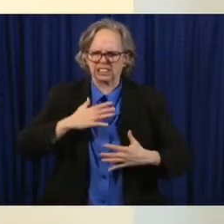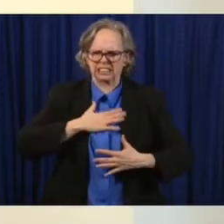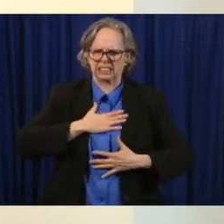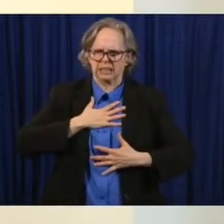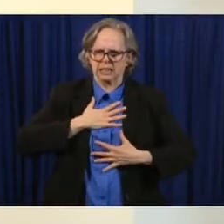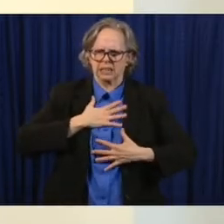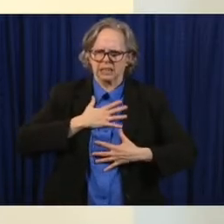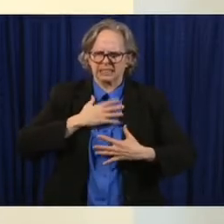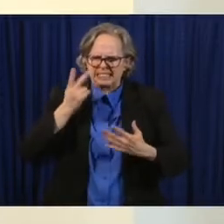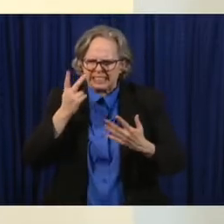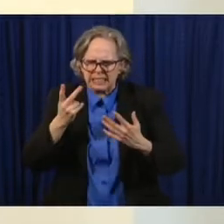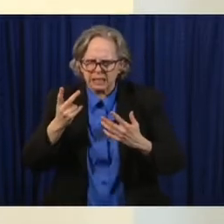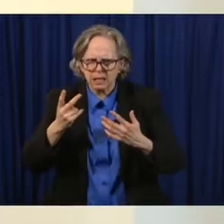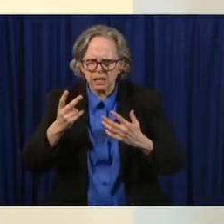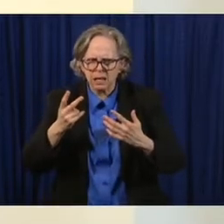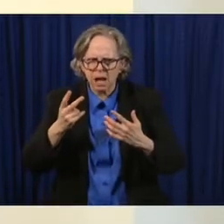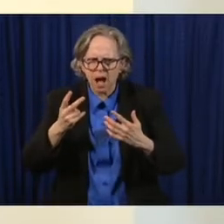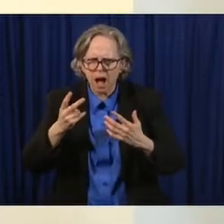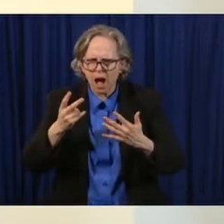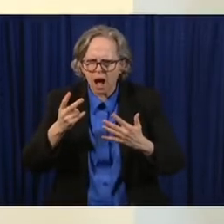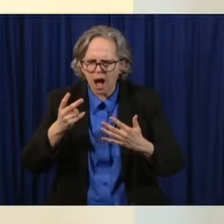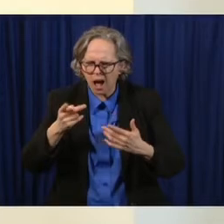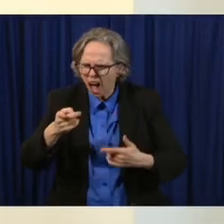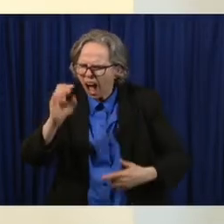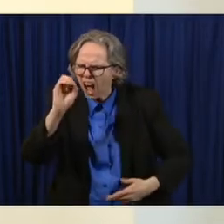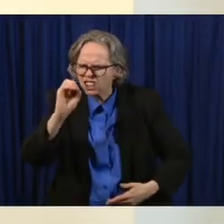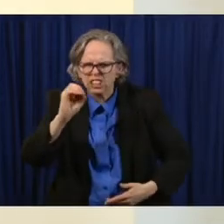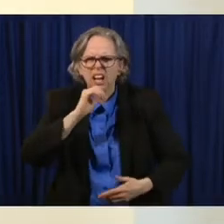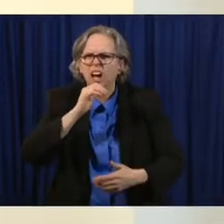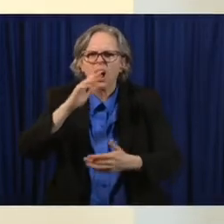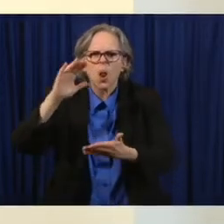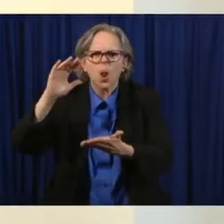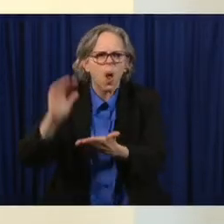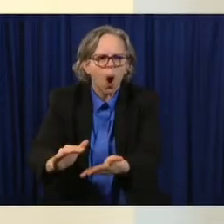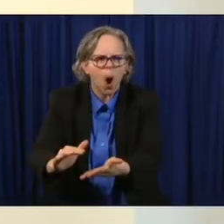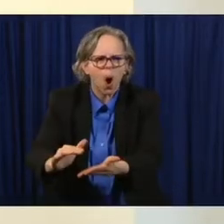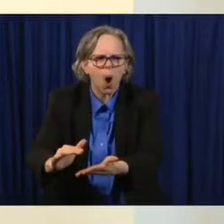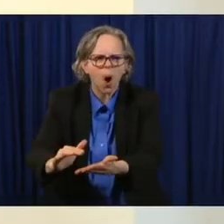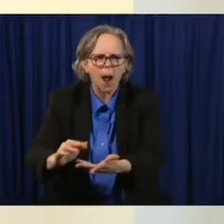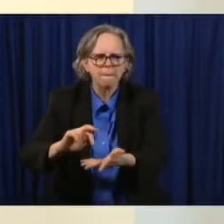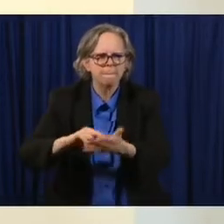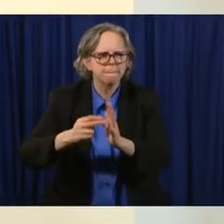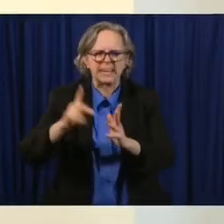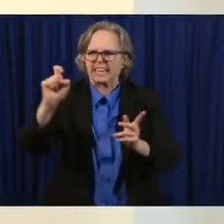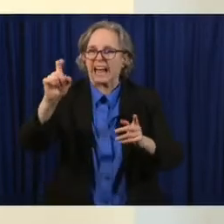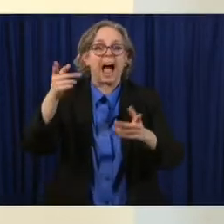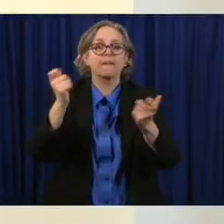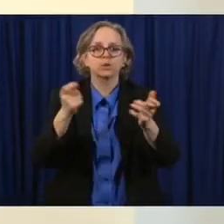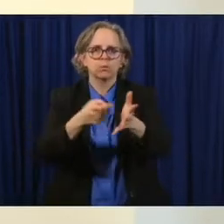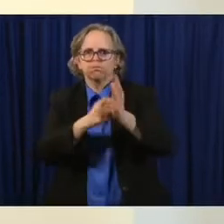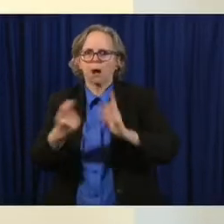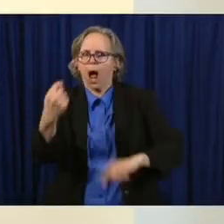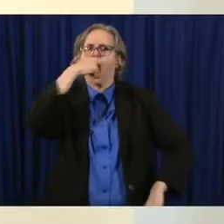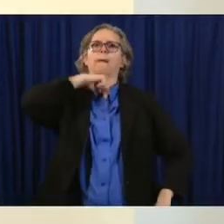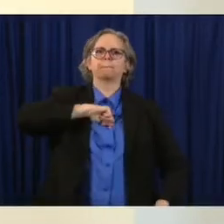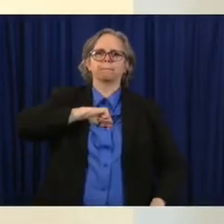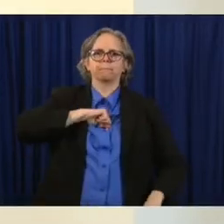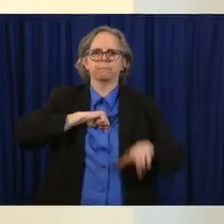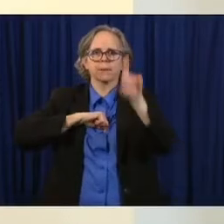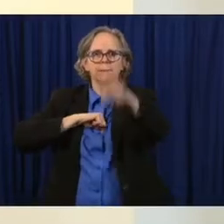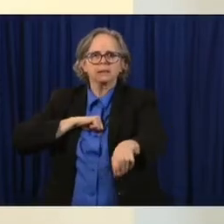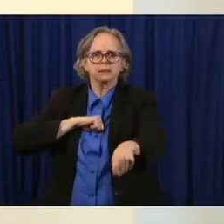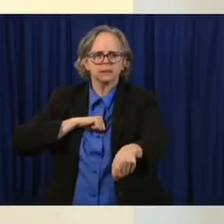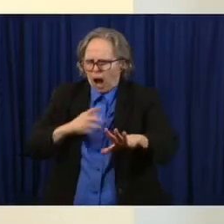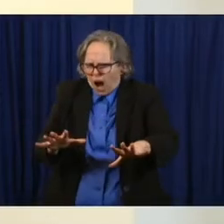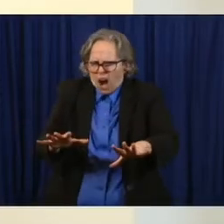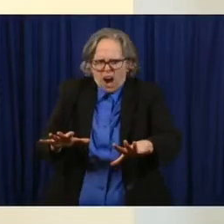oxygen so low that you would typically be intubated by the time you had that level of oxygen. But people are